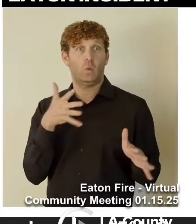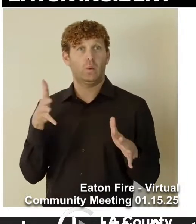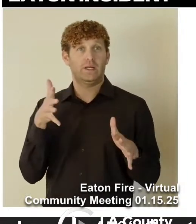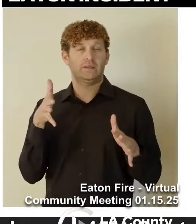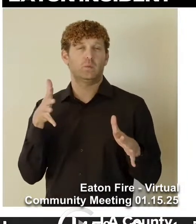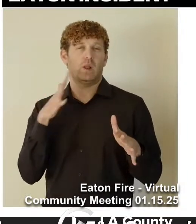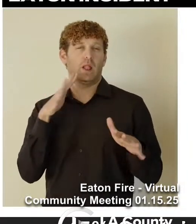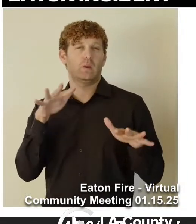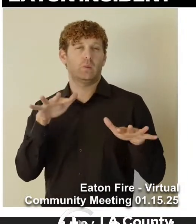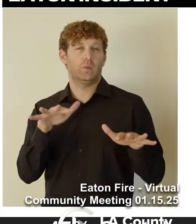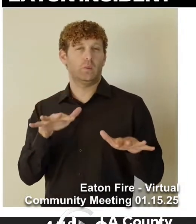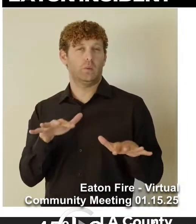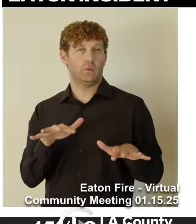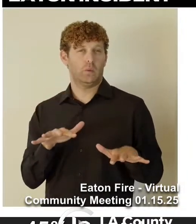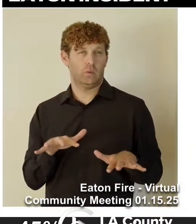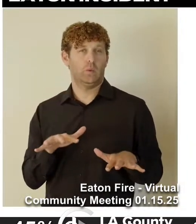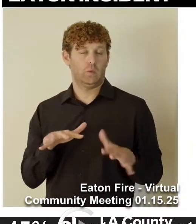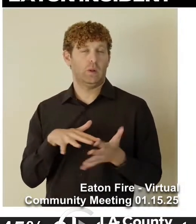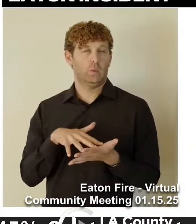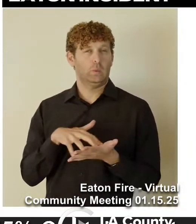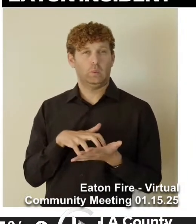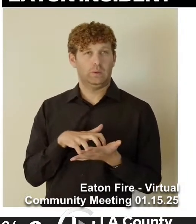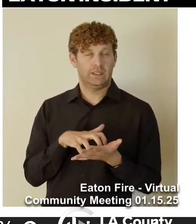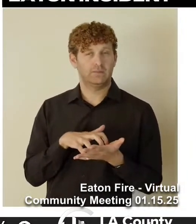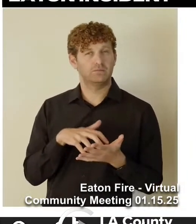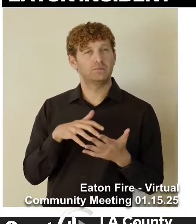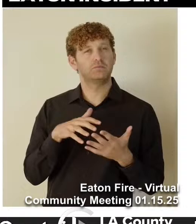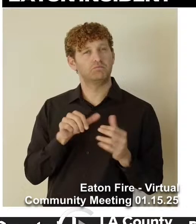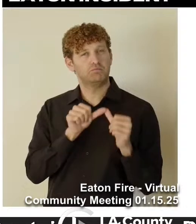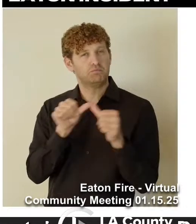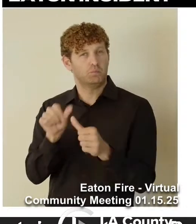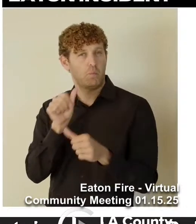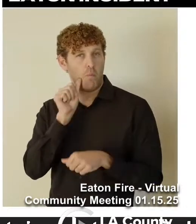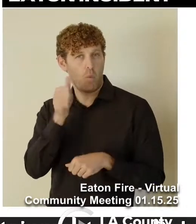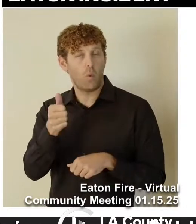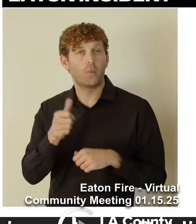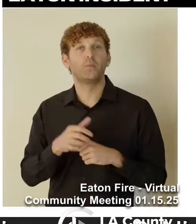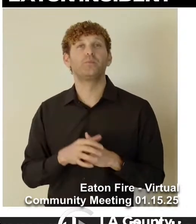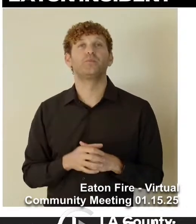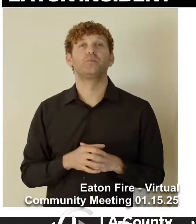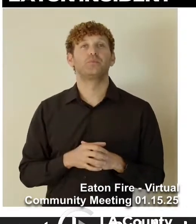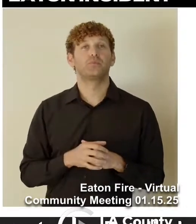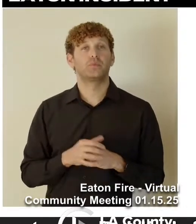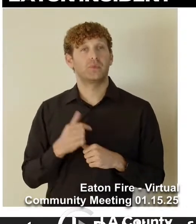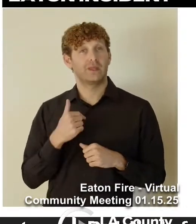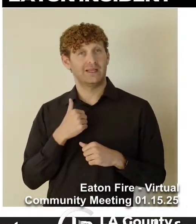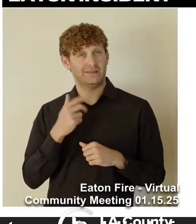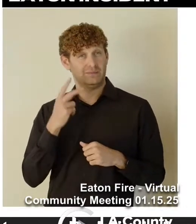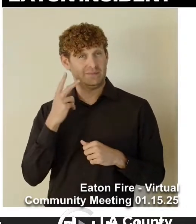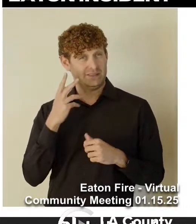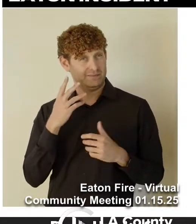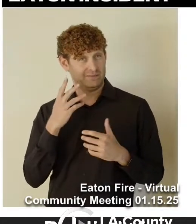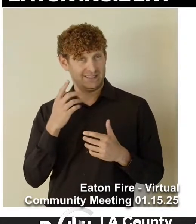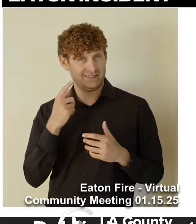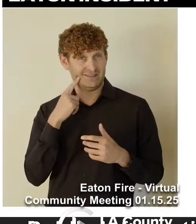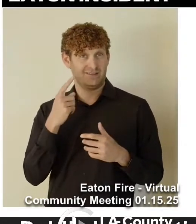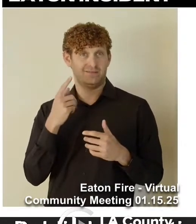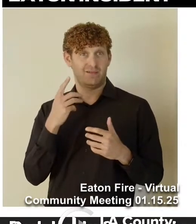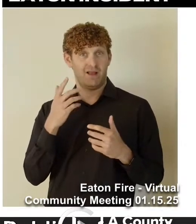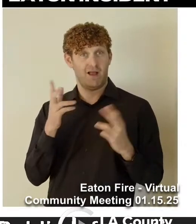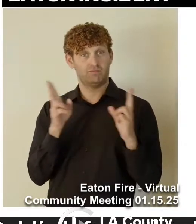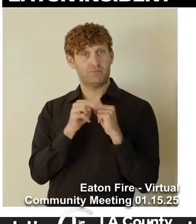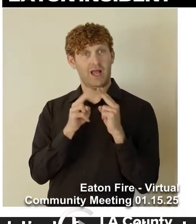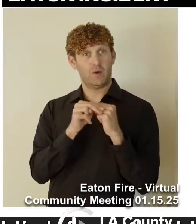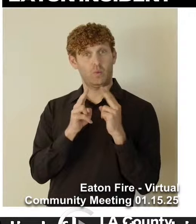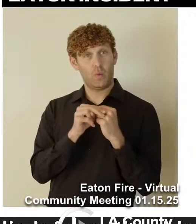continue weakening through tomorrow. We did observe some very strong gusts, especially there on Highway 2 over the past 48 hours. About